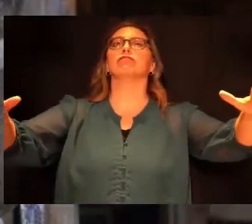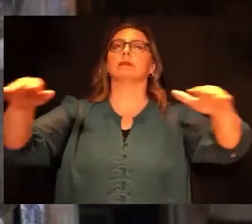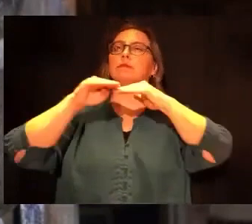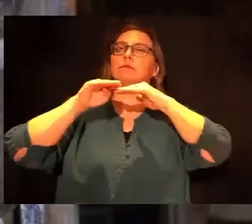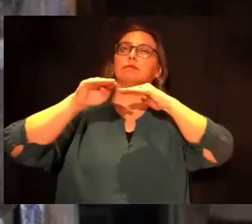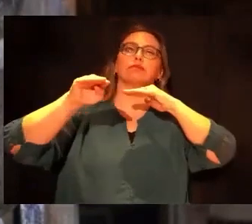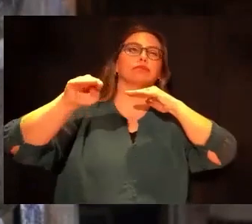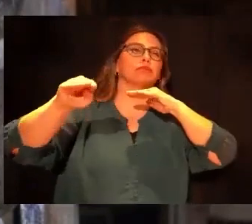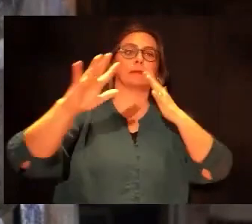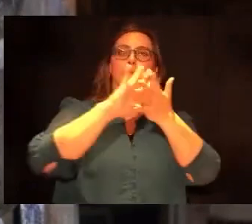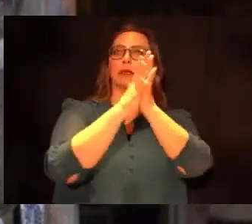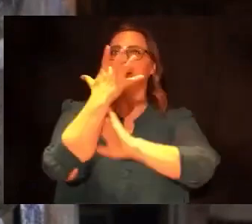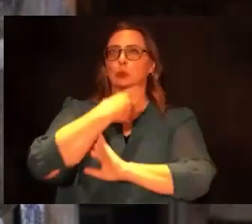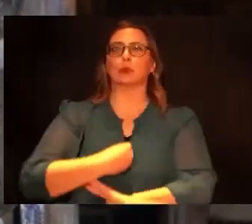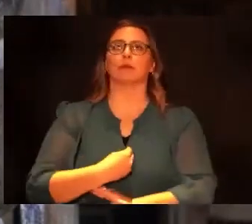its beauty.